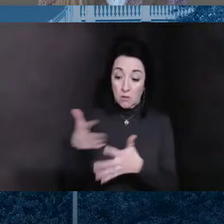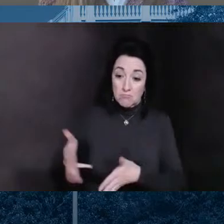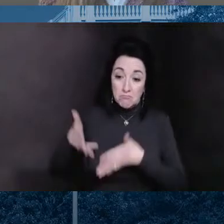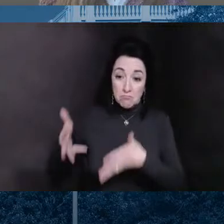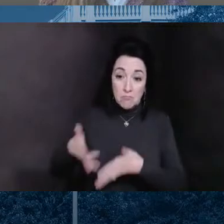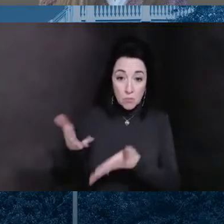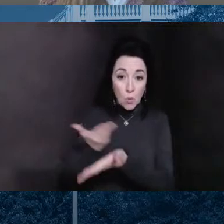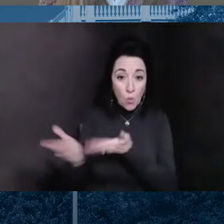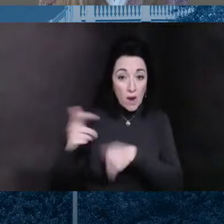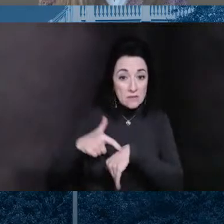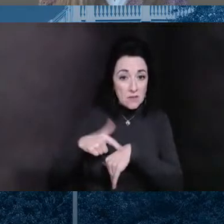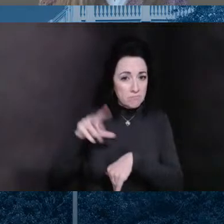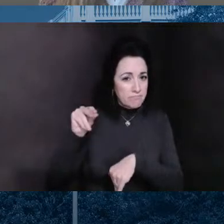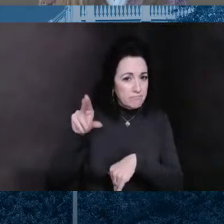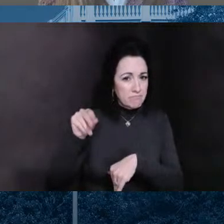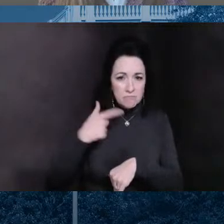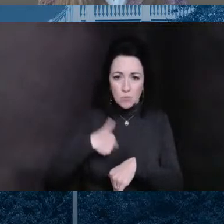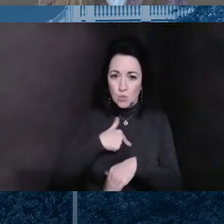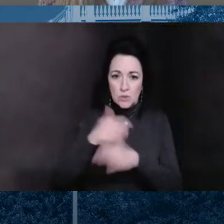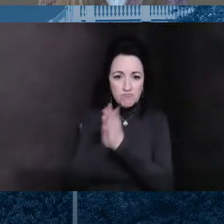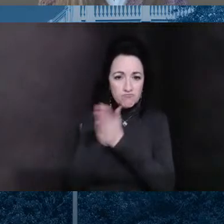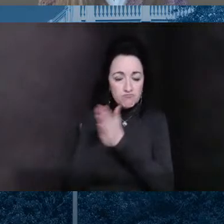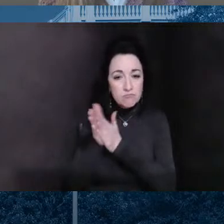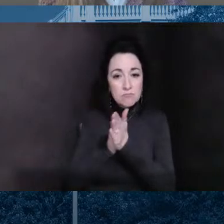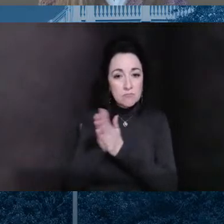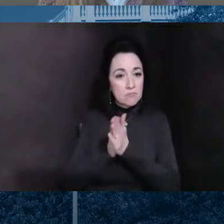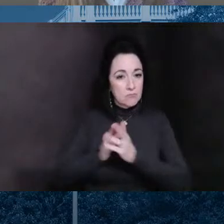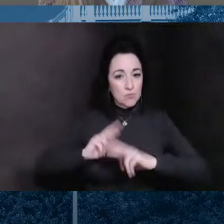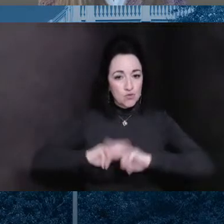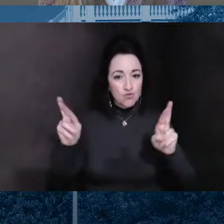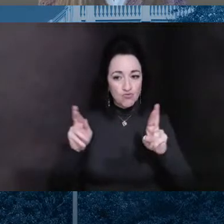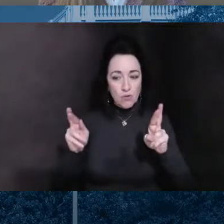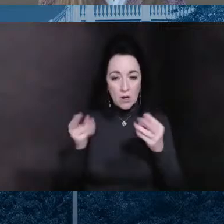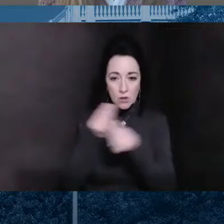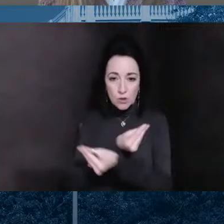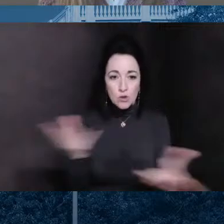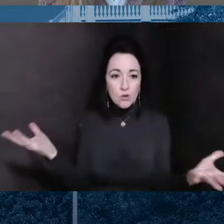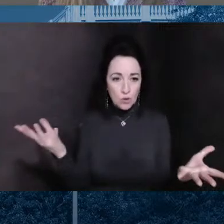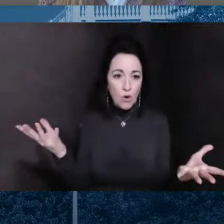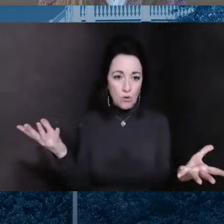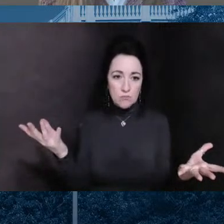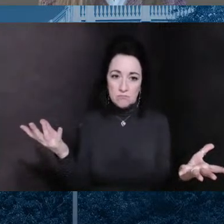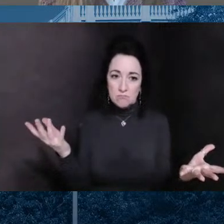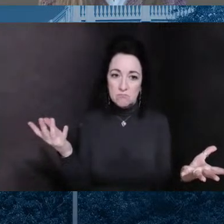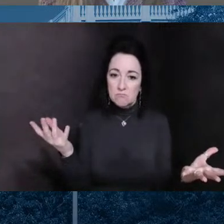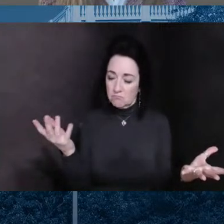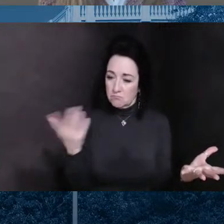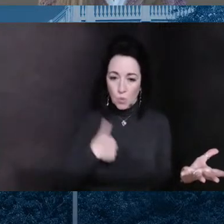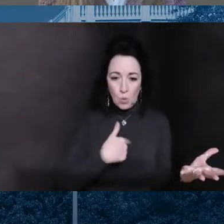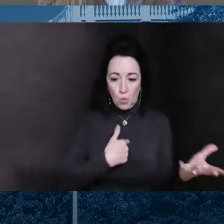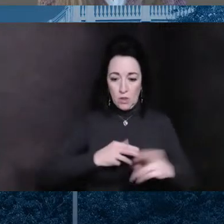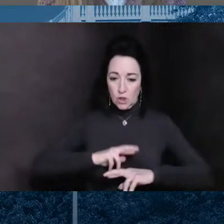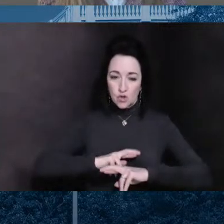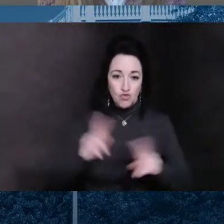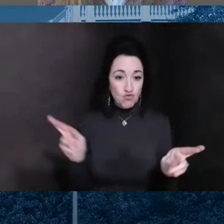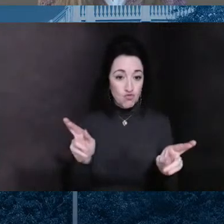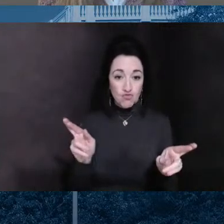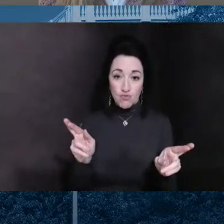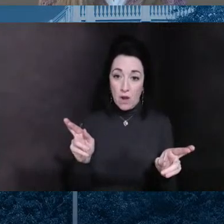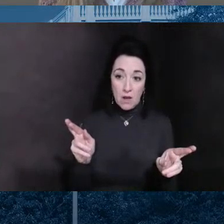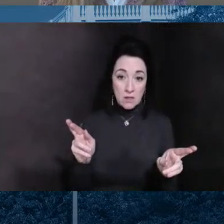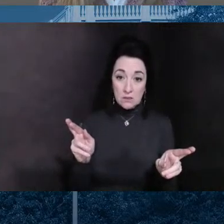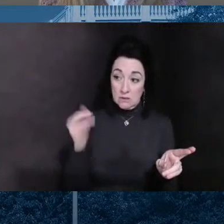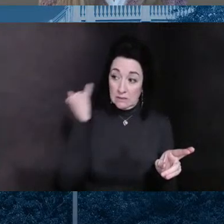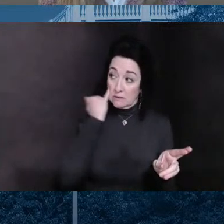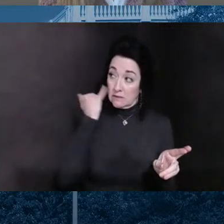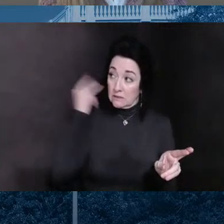doing as well as anybody in the country with respect to that. We are poised perfectly to